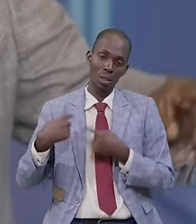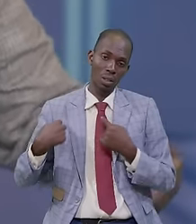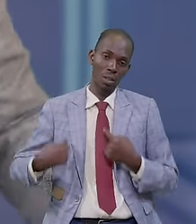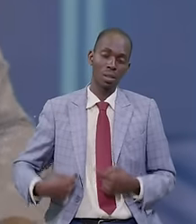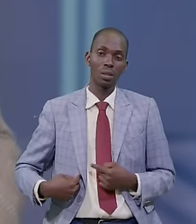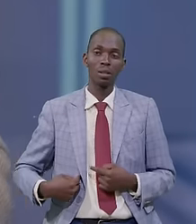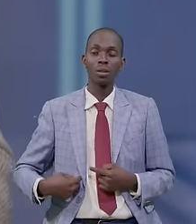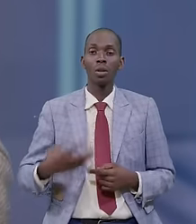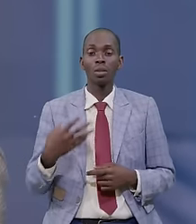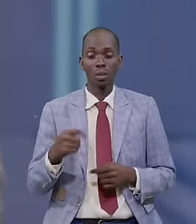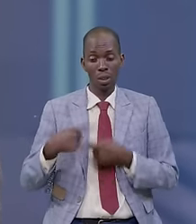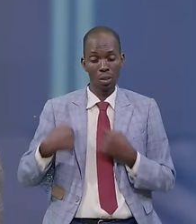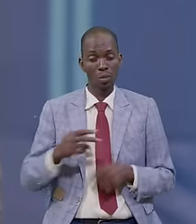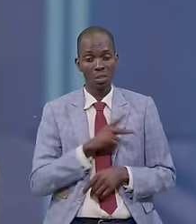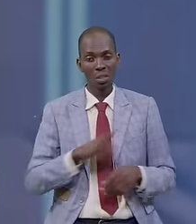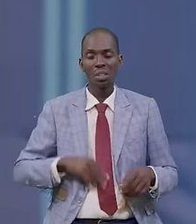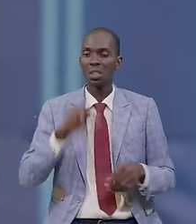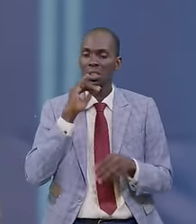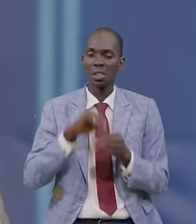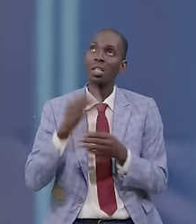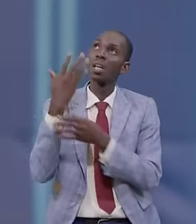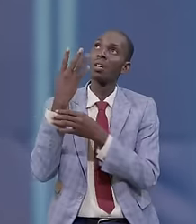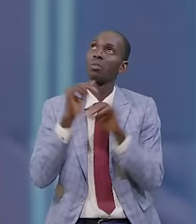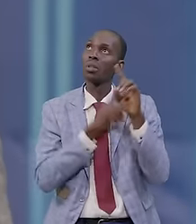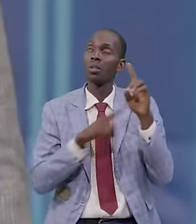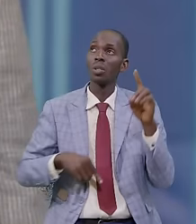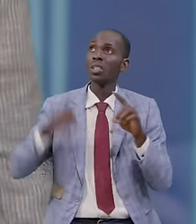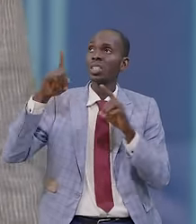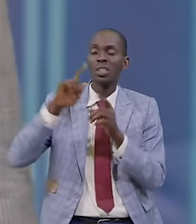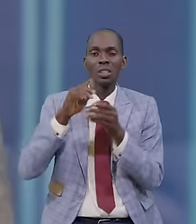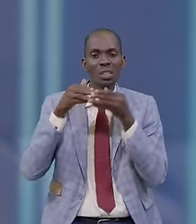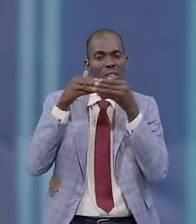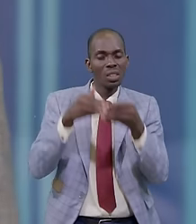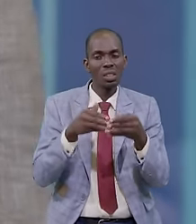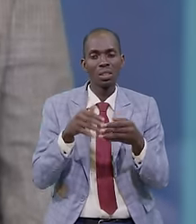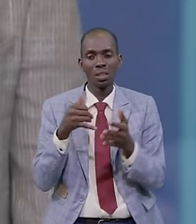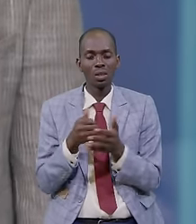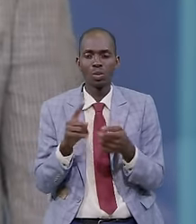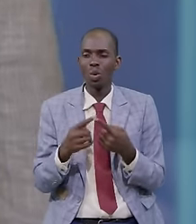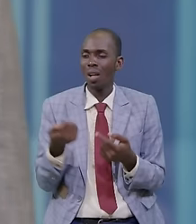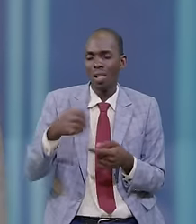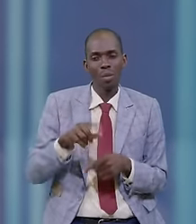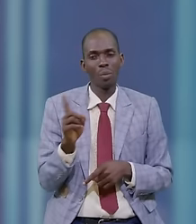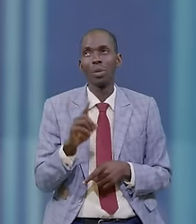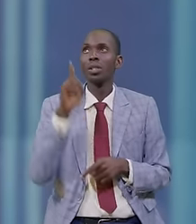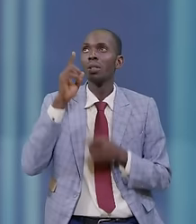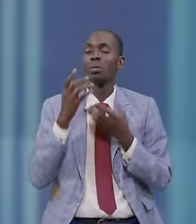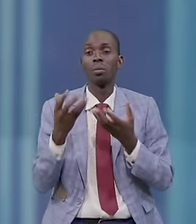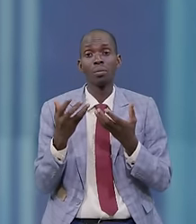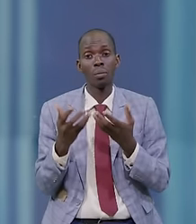each whithersoever he wants. If God gives you a